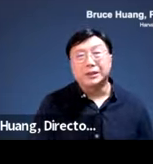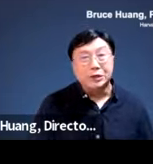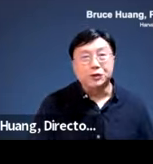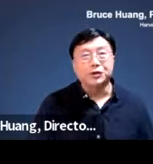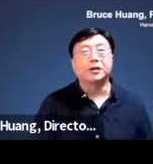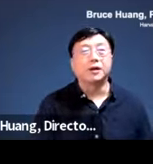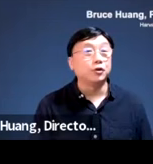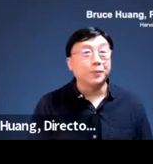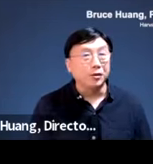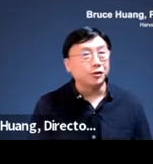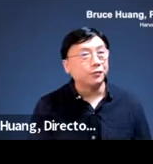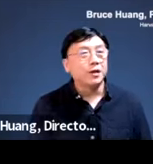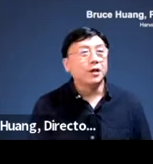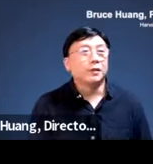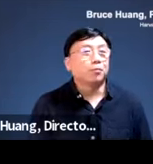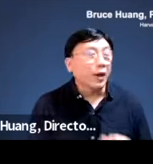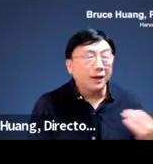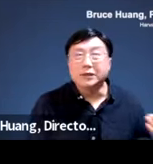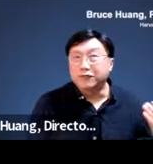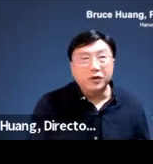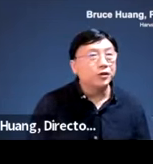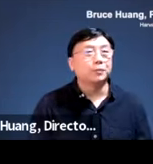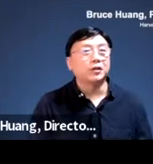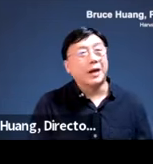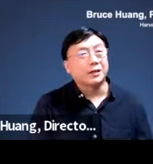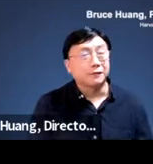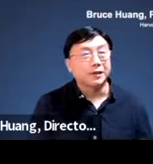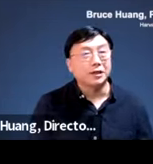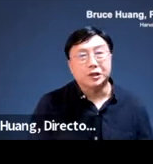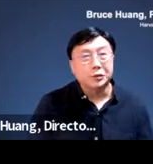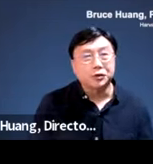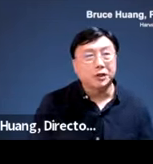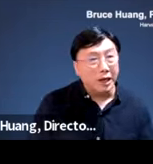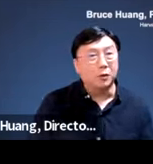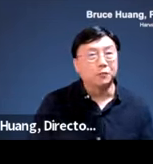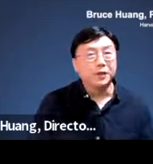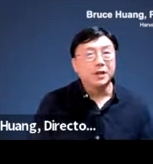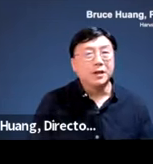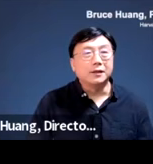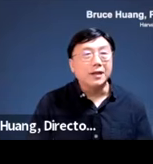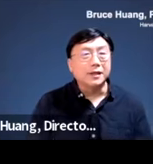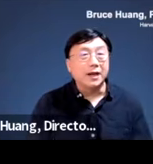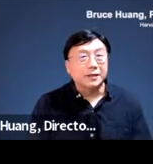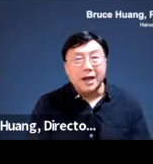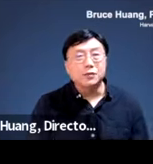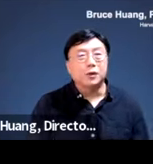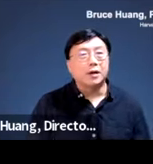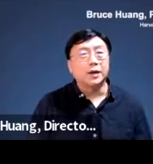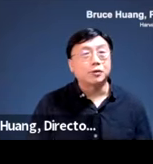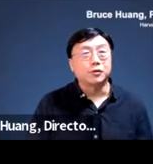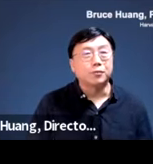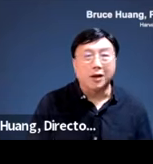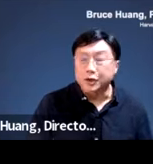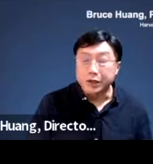industry leaders and your peers, right, bringing diverse perspectives and skills to the table. And that's exactly what